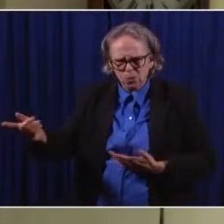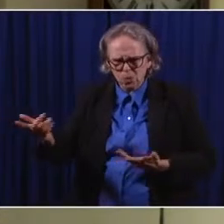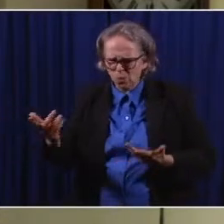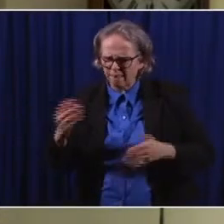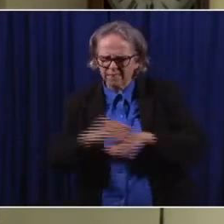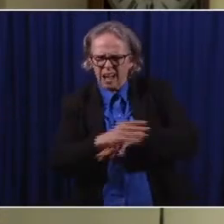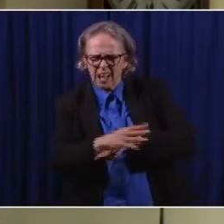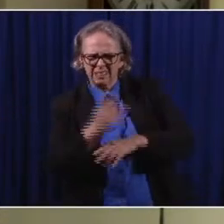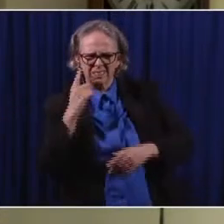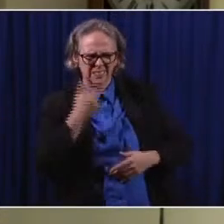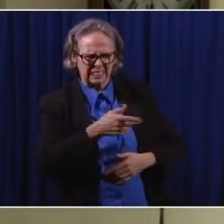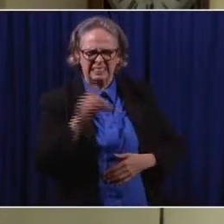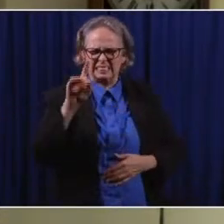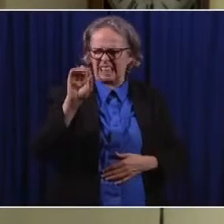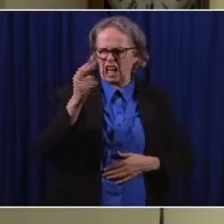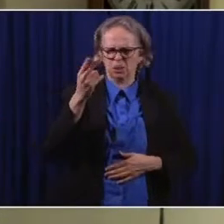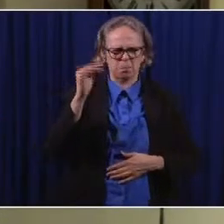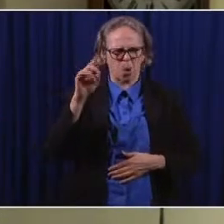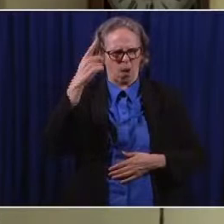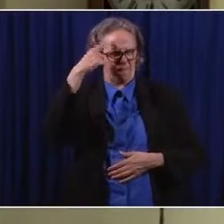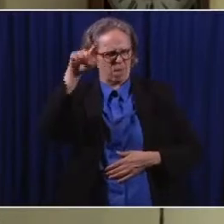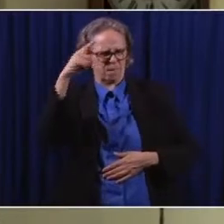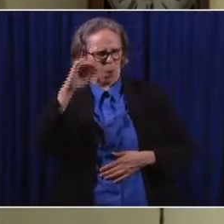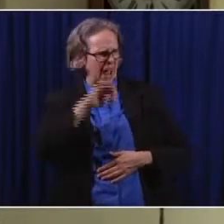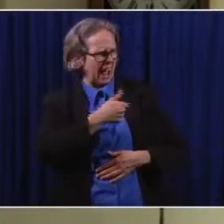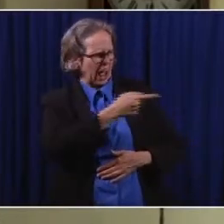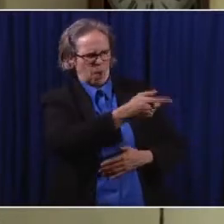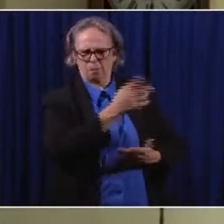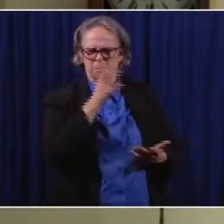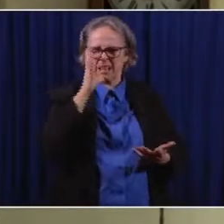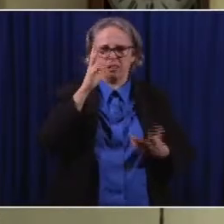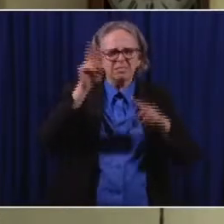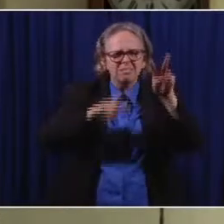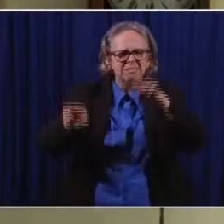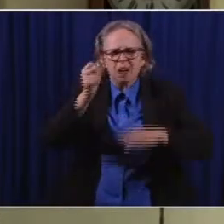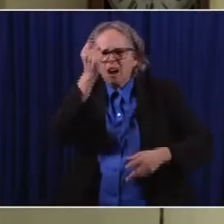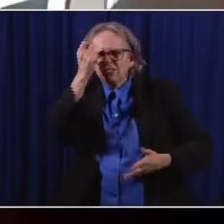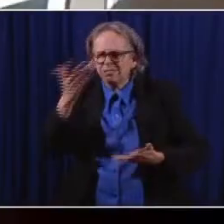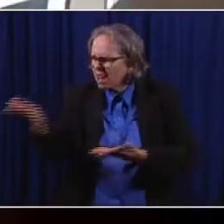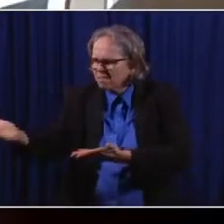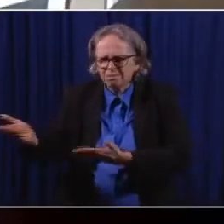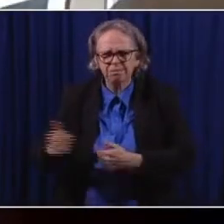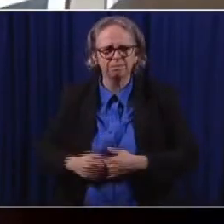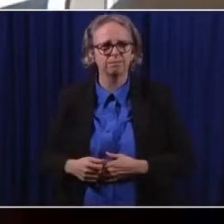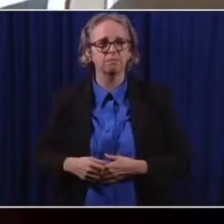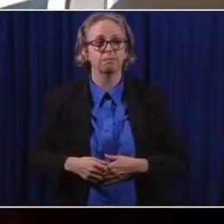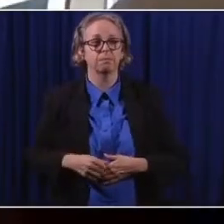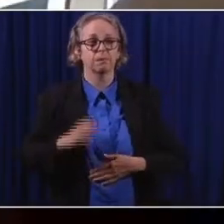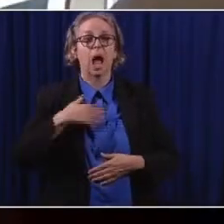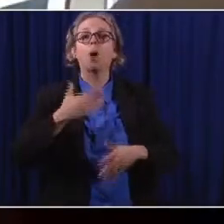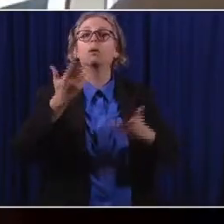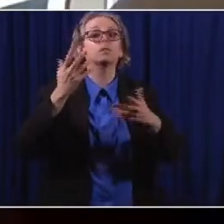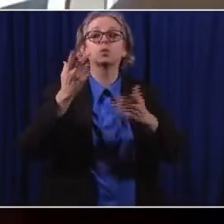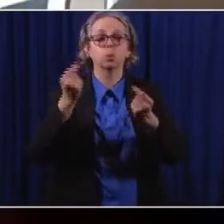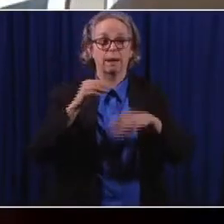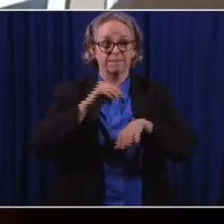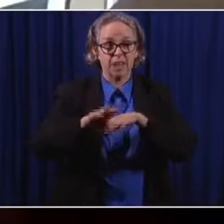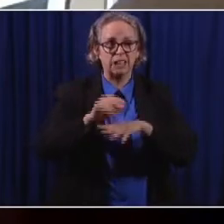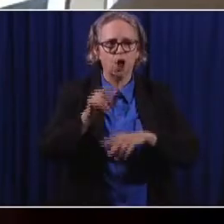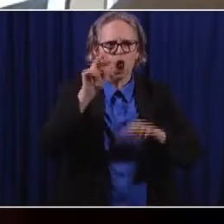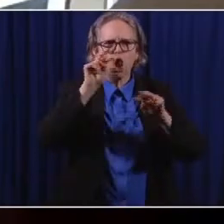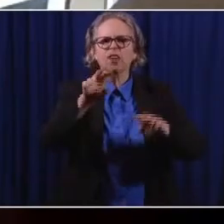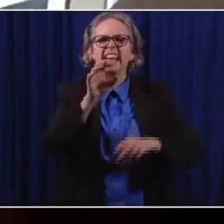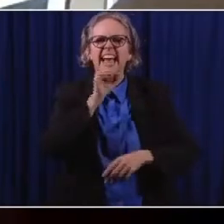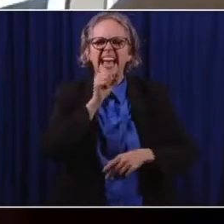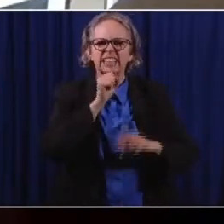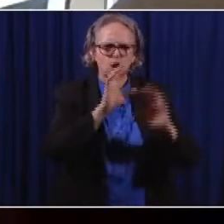inform anybody who's watching today? So I would tell parents of different age children, look at the data as it's broken down by age groups. That's